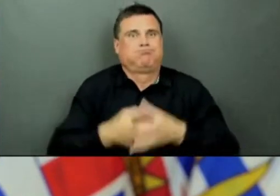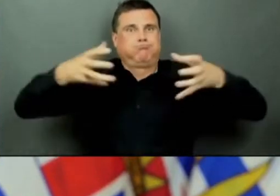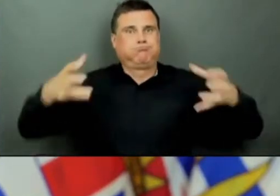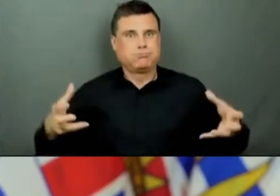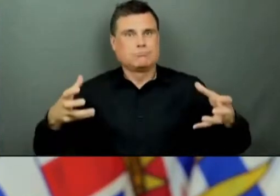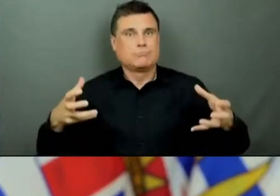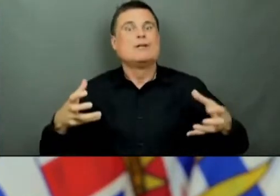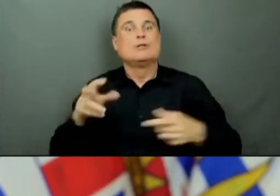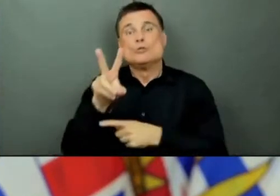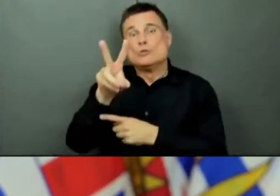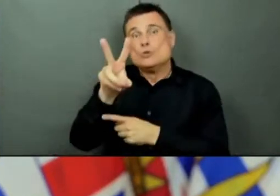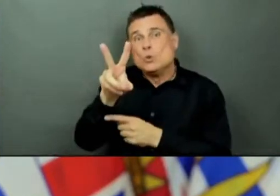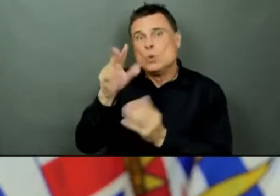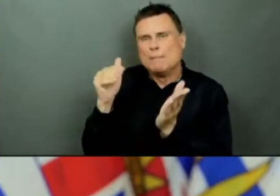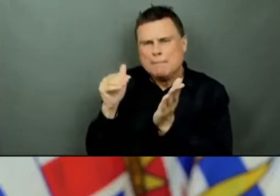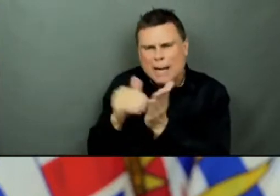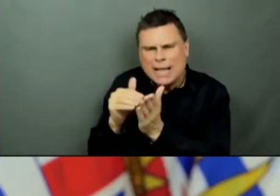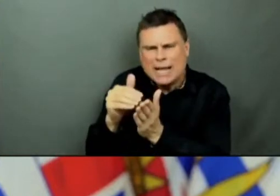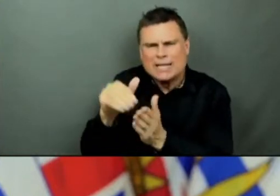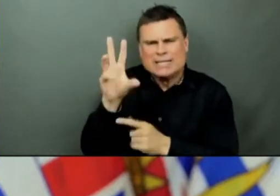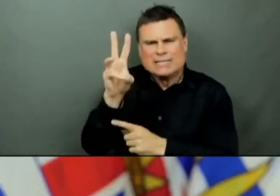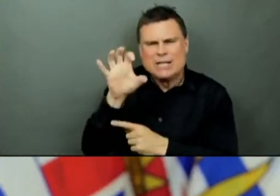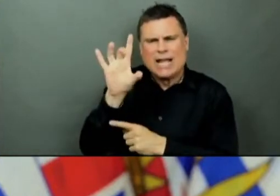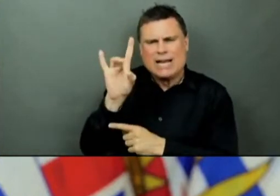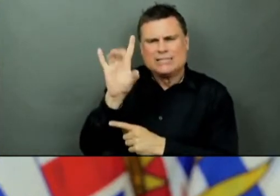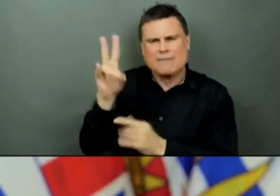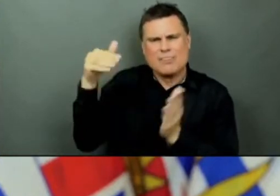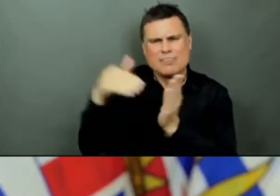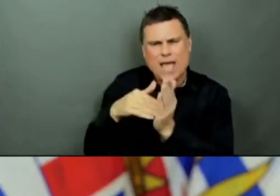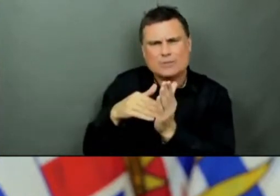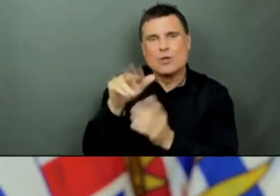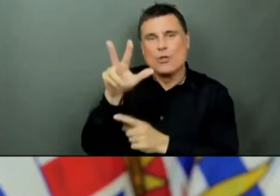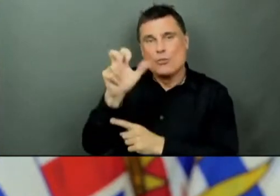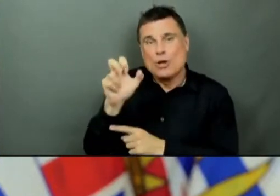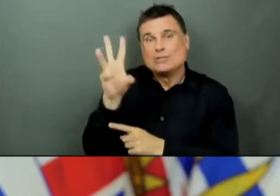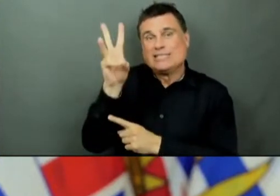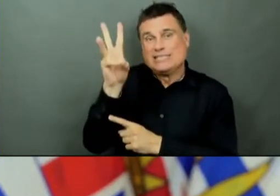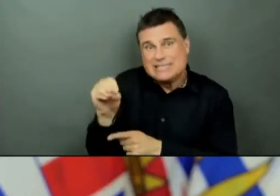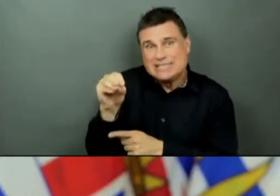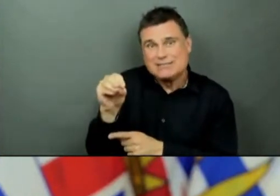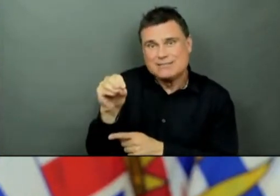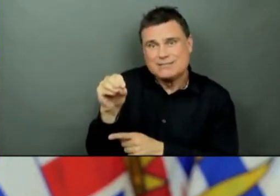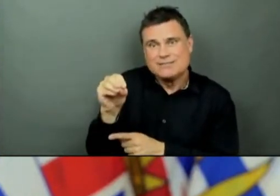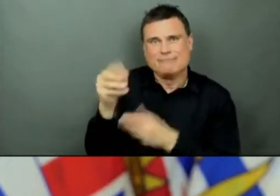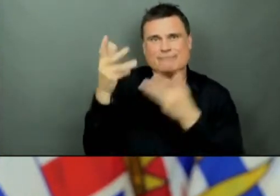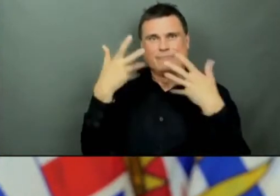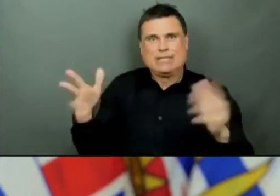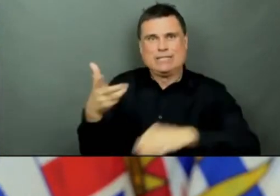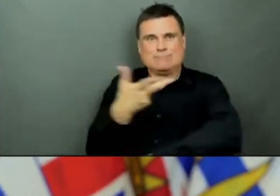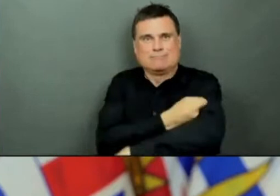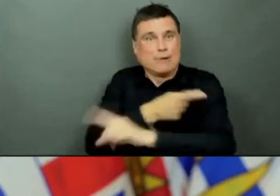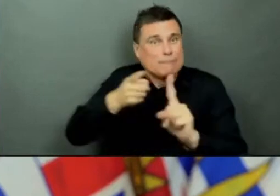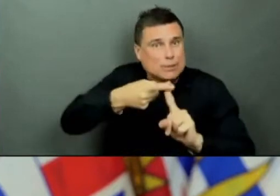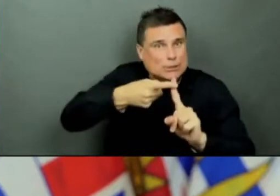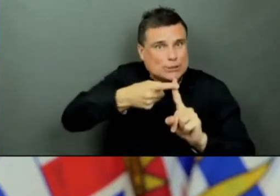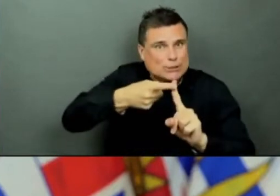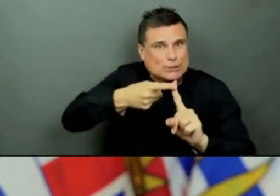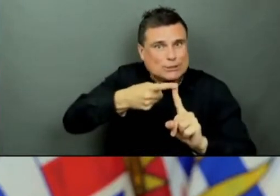2,687,360 doses of all 3 of our COVID-19 vaccines in BC. And that's a little over 58%